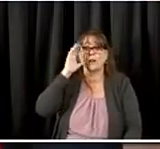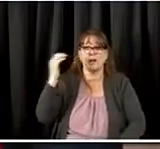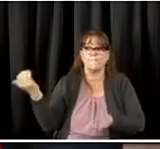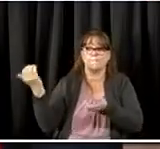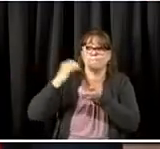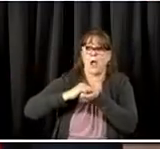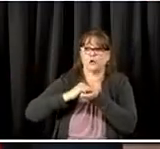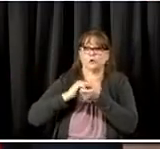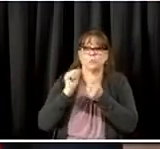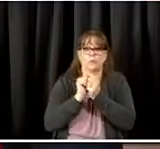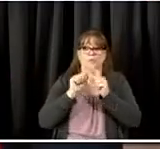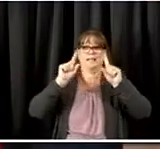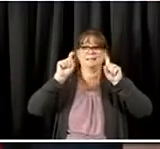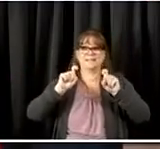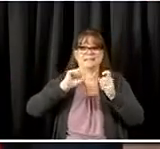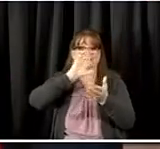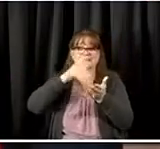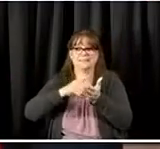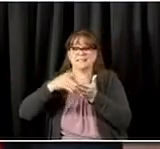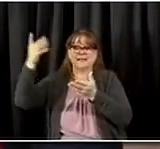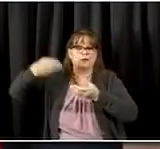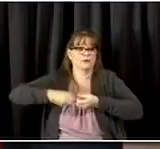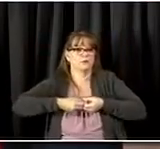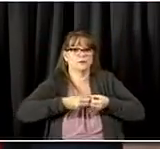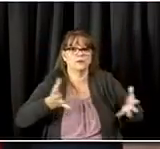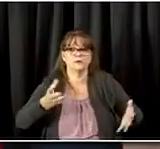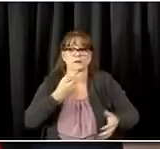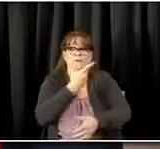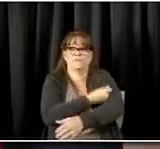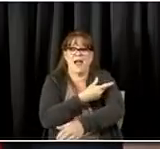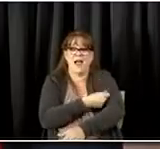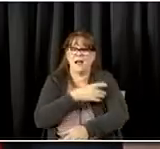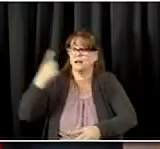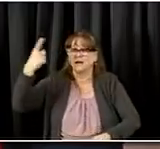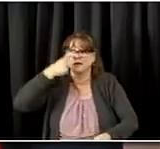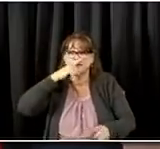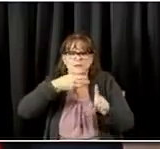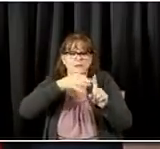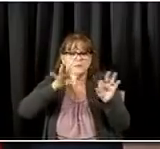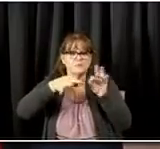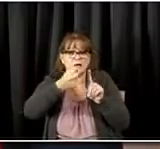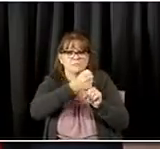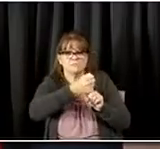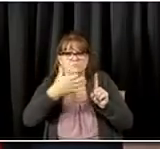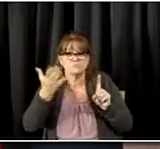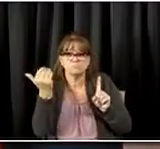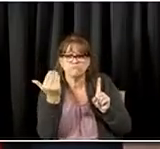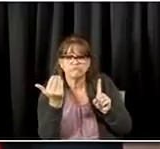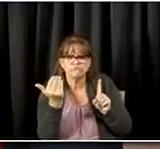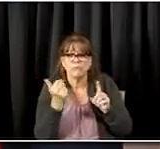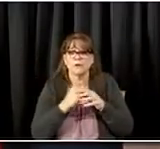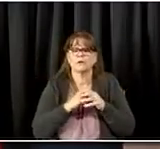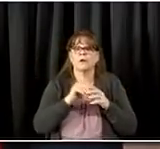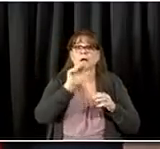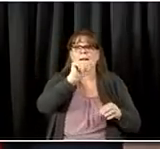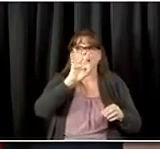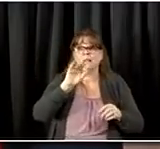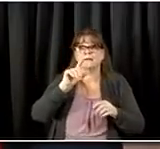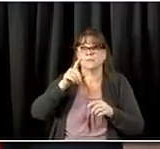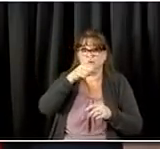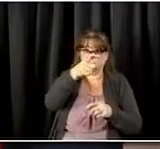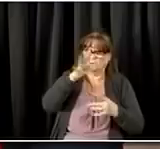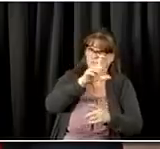of the vaccine. Can each of you tell me a little bit more about this, and if by taking part in this test,